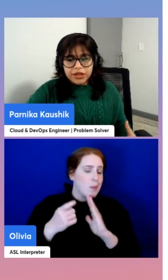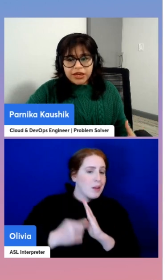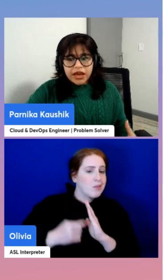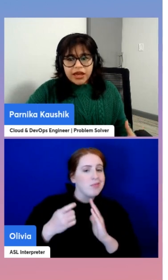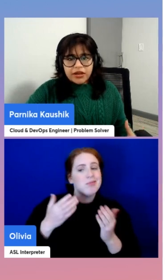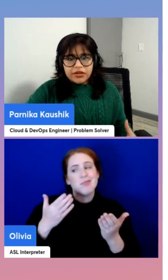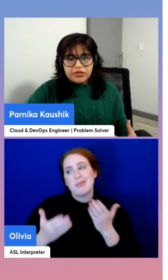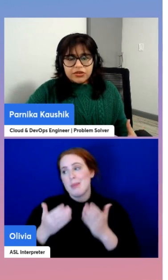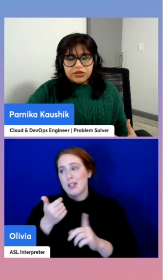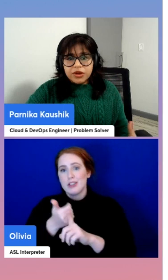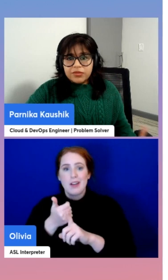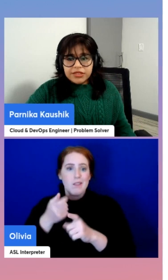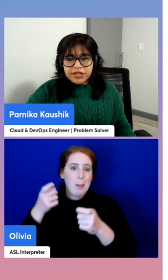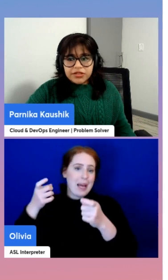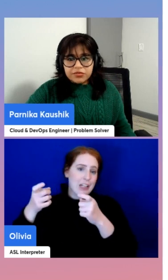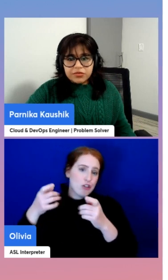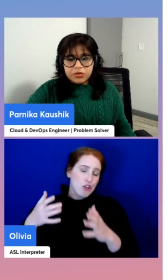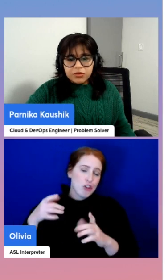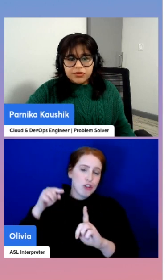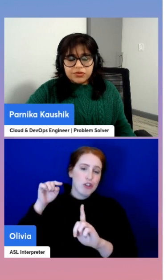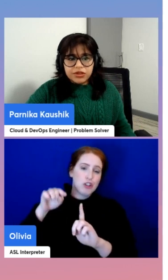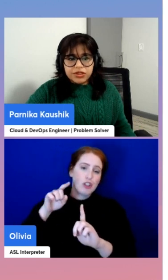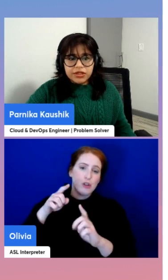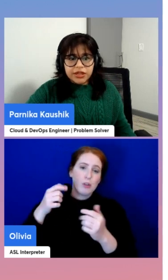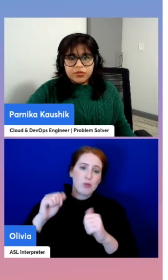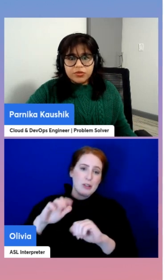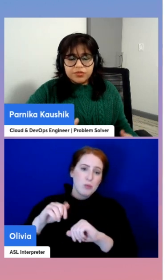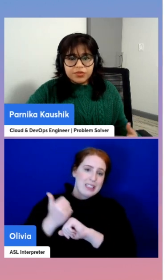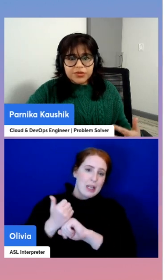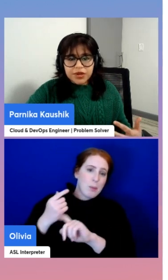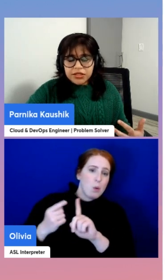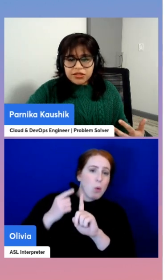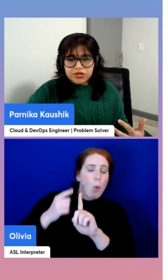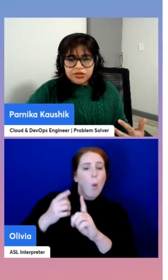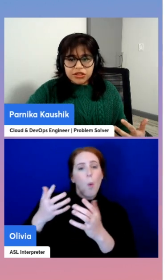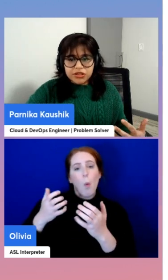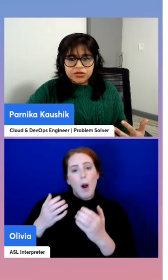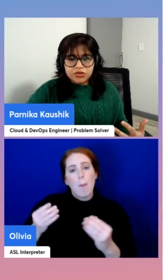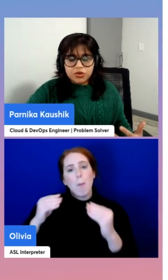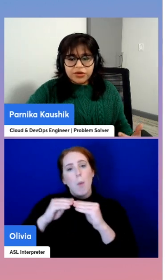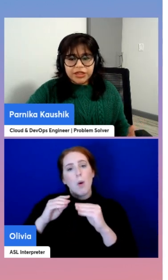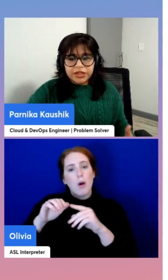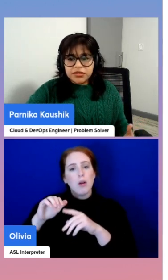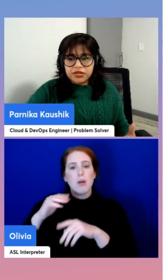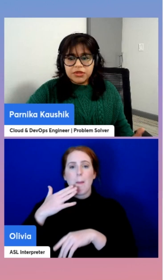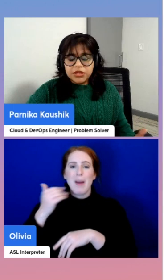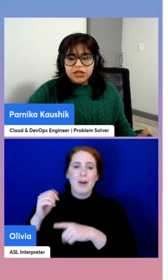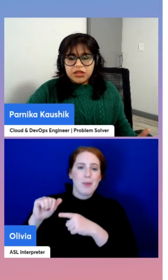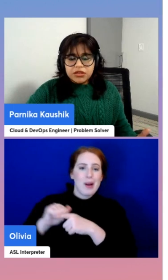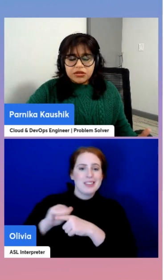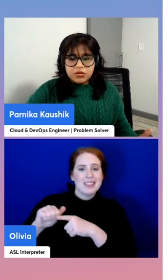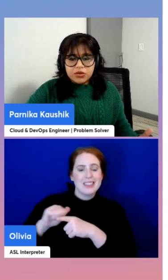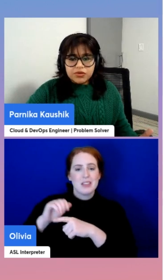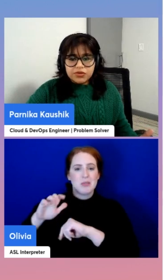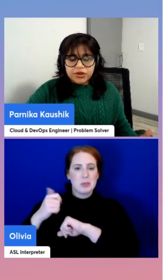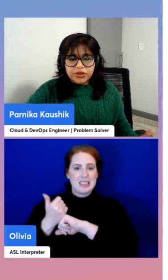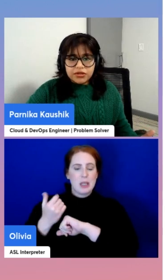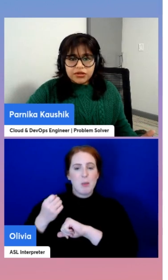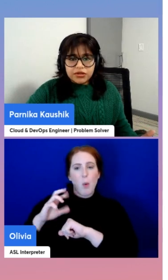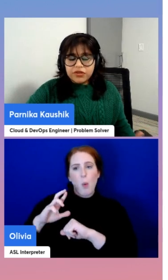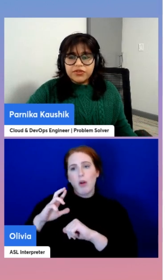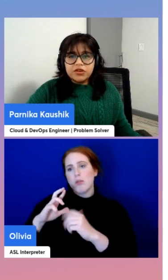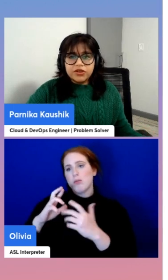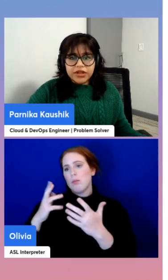level, and you're probably setting some goals for getting more best practices introductions or meeting some, goals